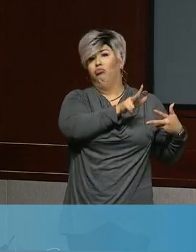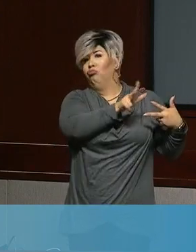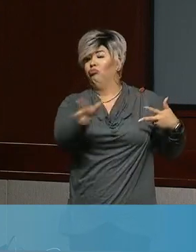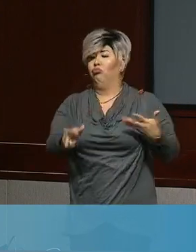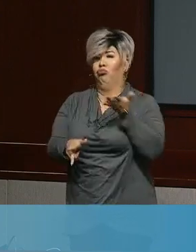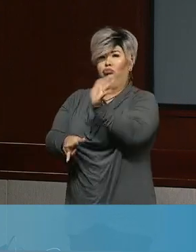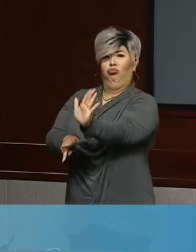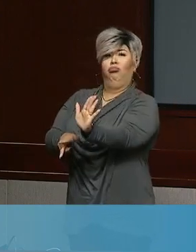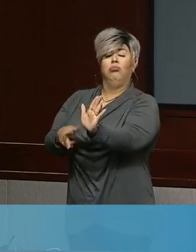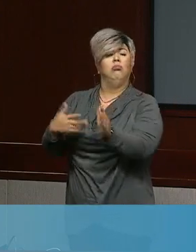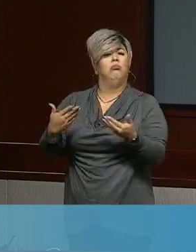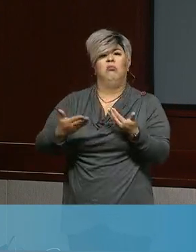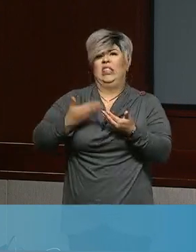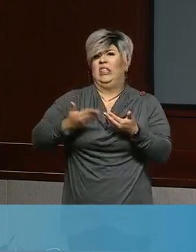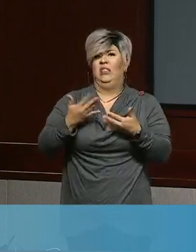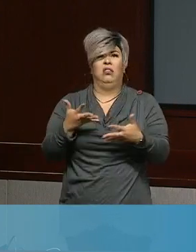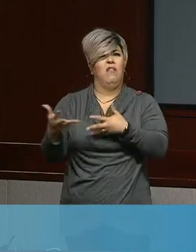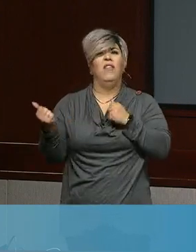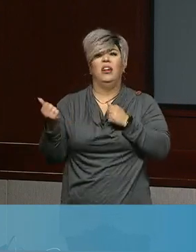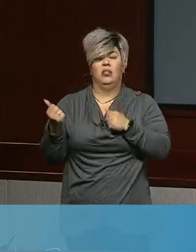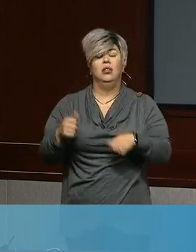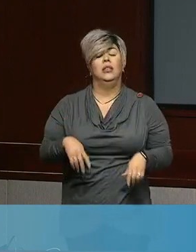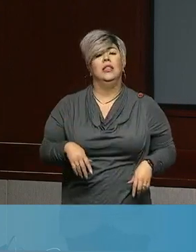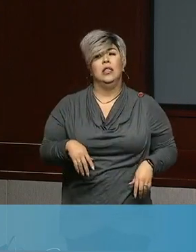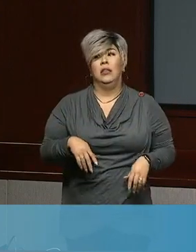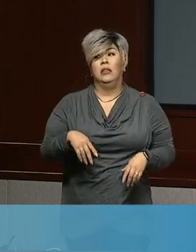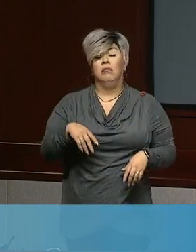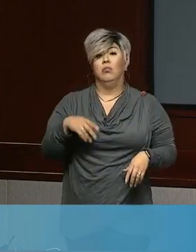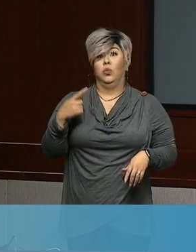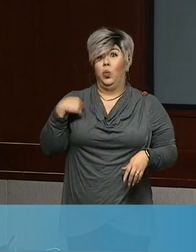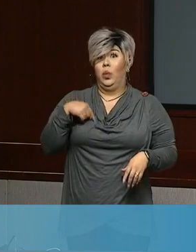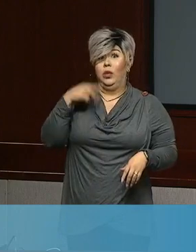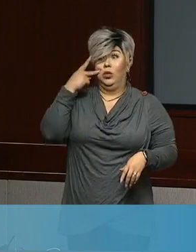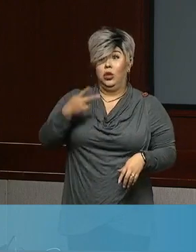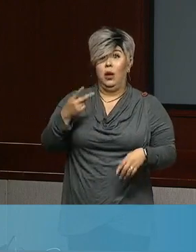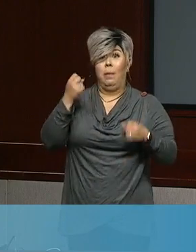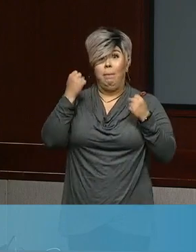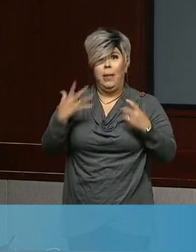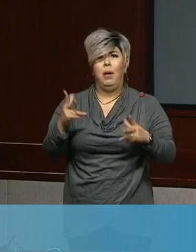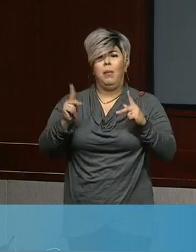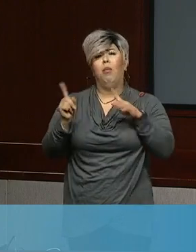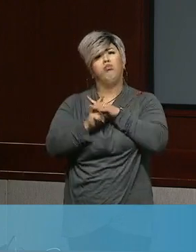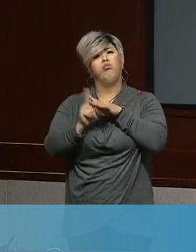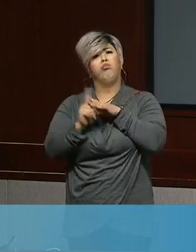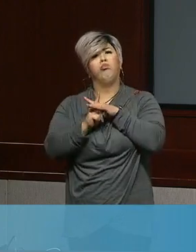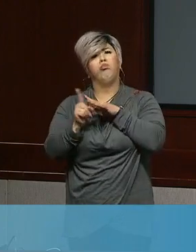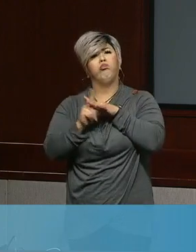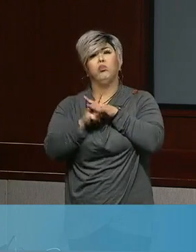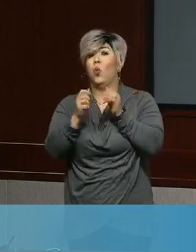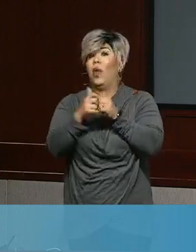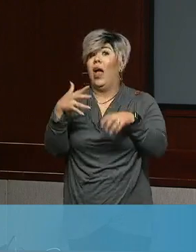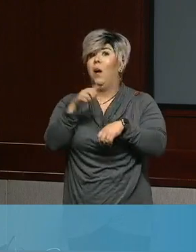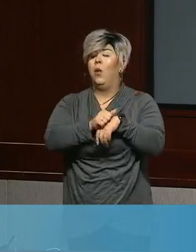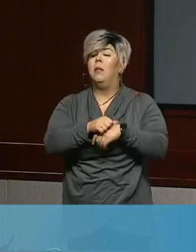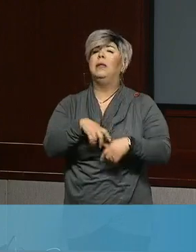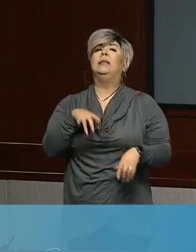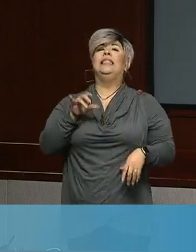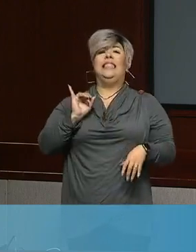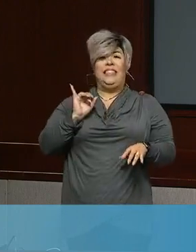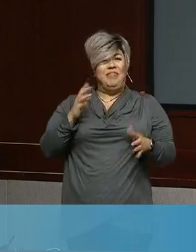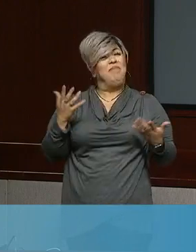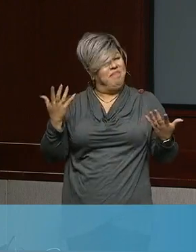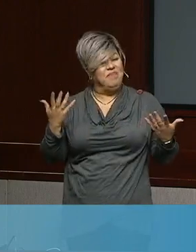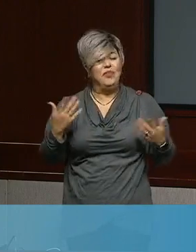much faster. We did see a high number of individuals with drop-in appointments yesterday. It's a great asset to the